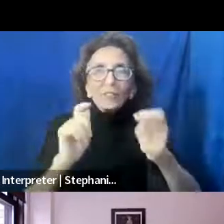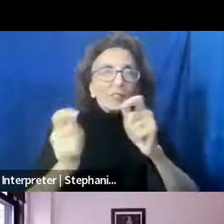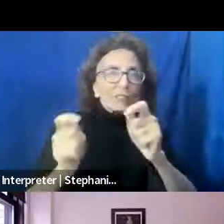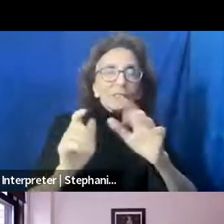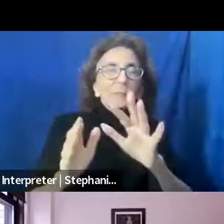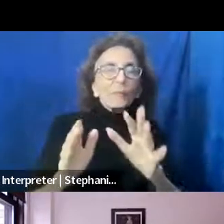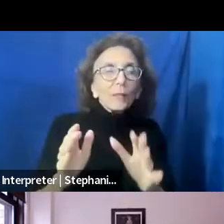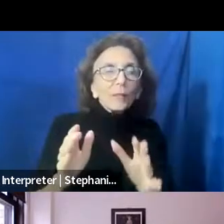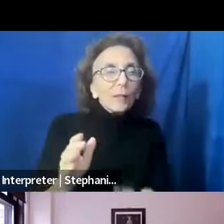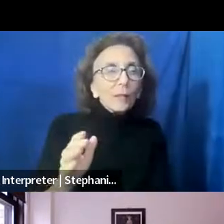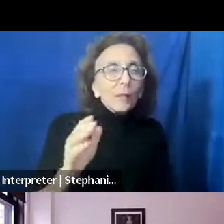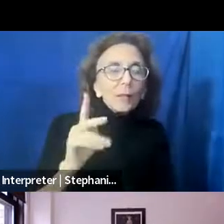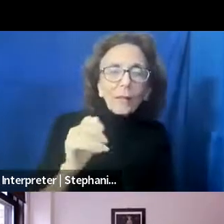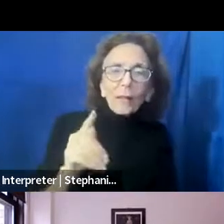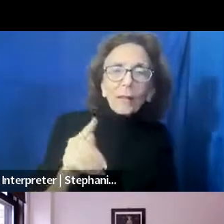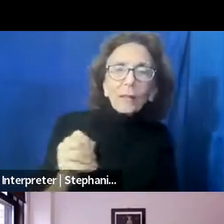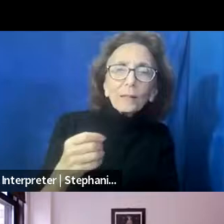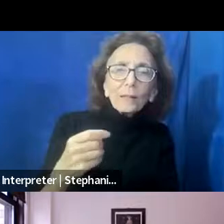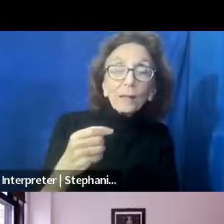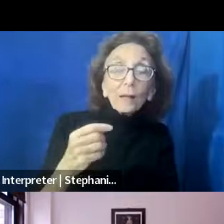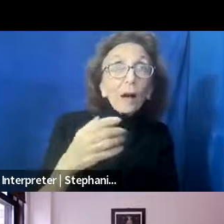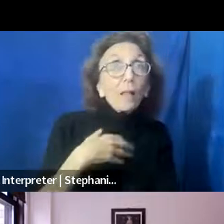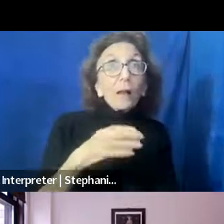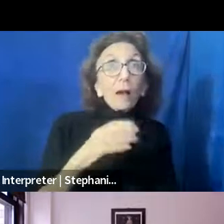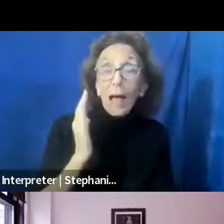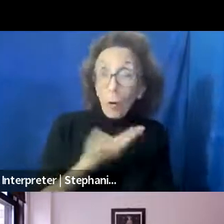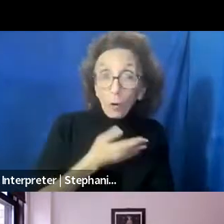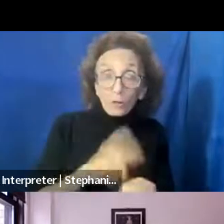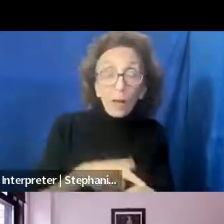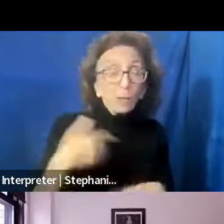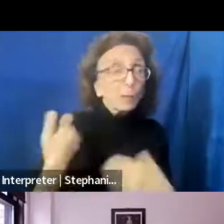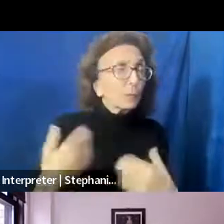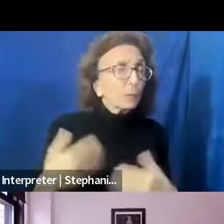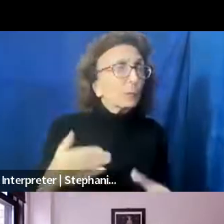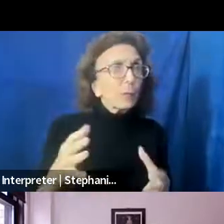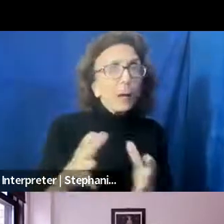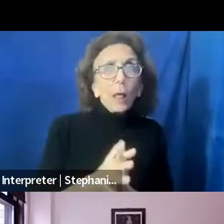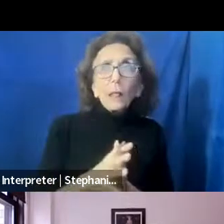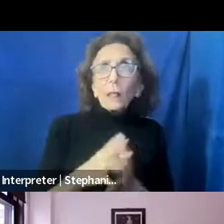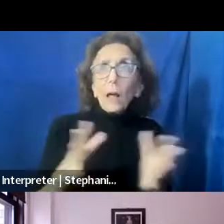we spent quite a bit of our time trying to figure out